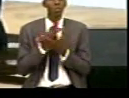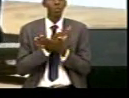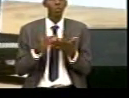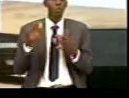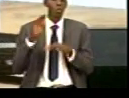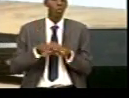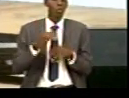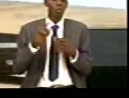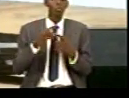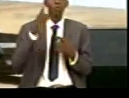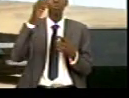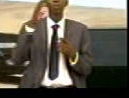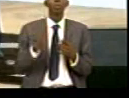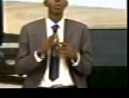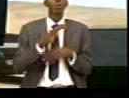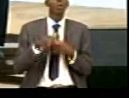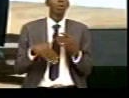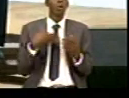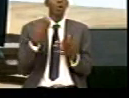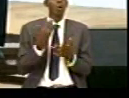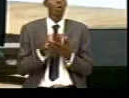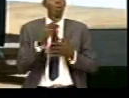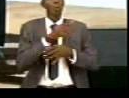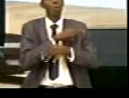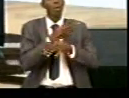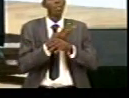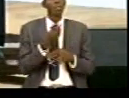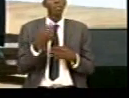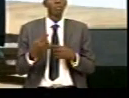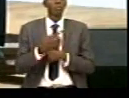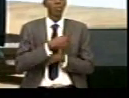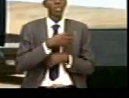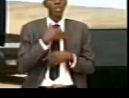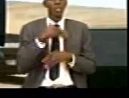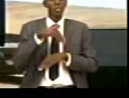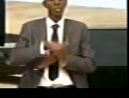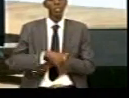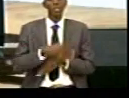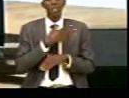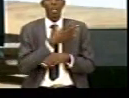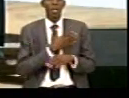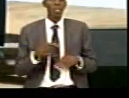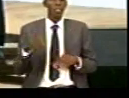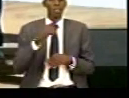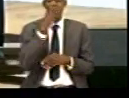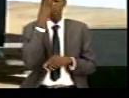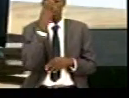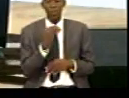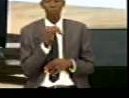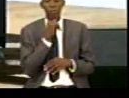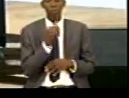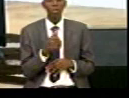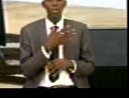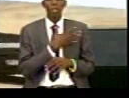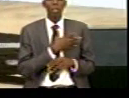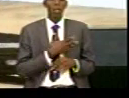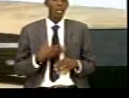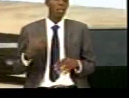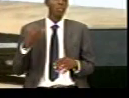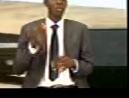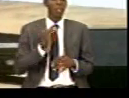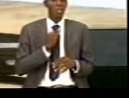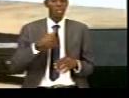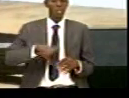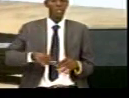God Almighty day and night, and they rest not day nor night, and they are worshiping me. I still